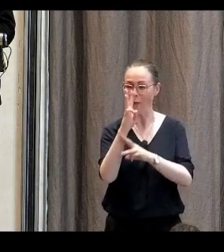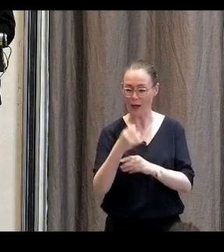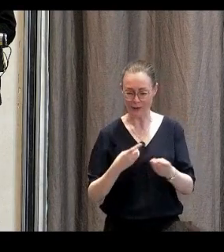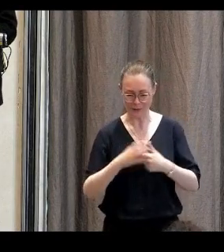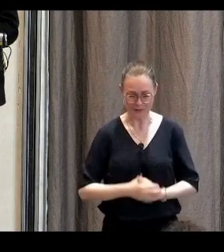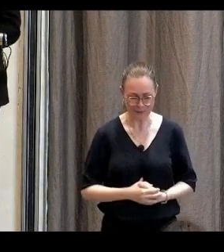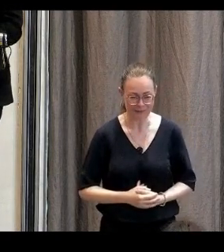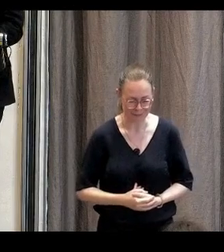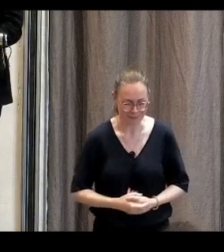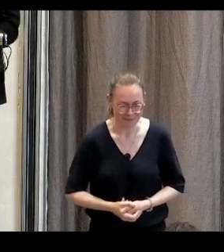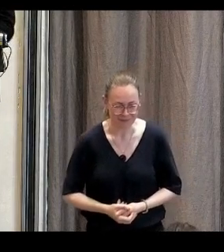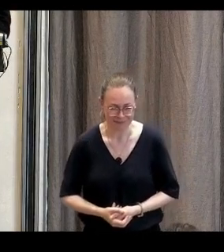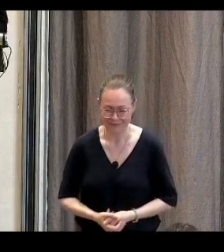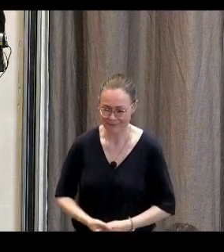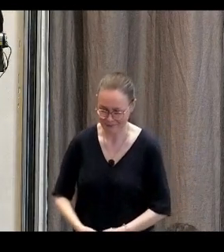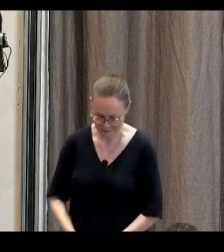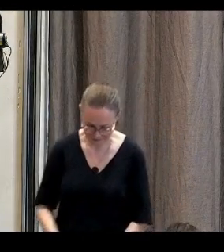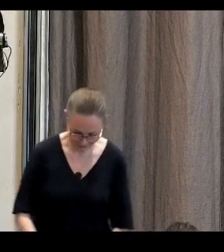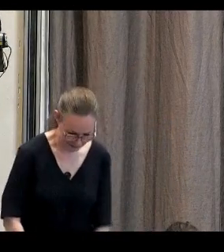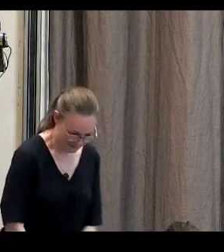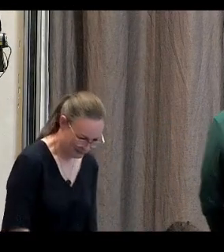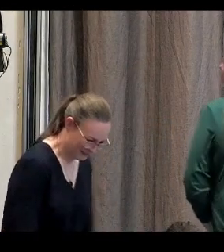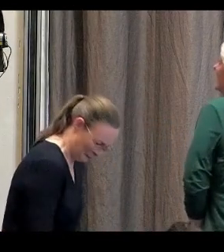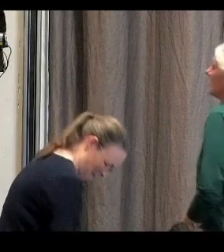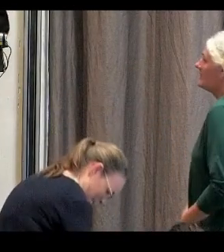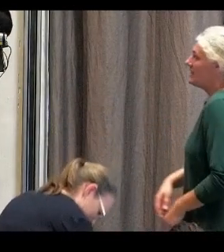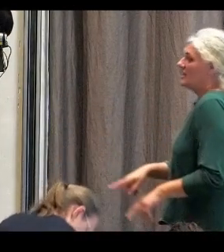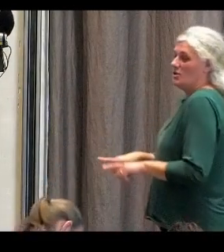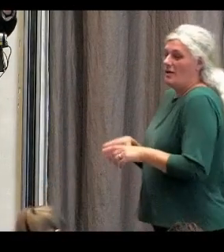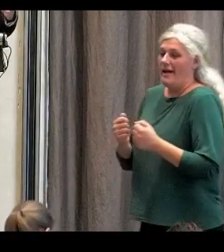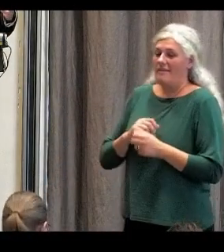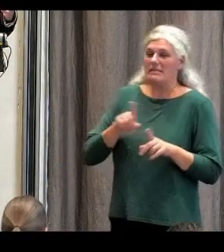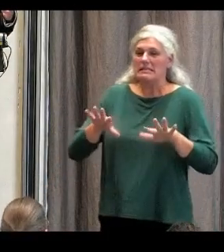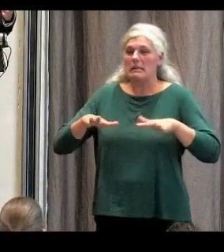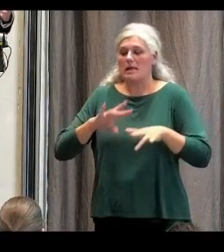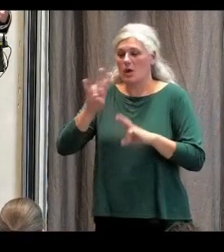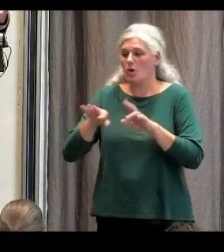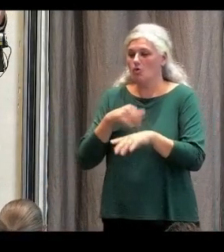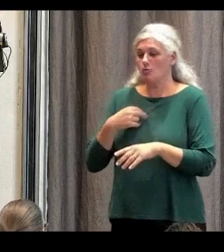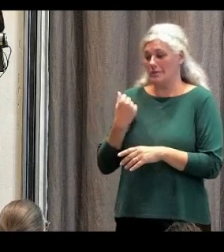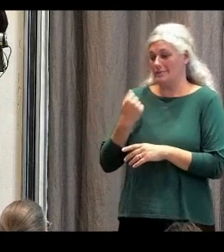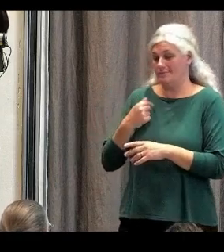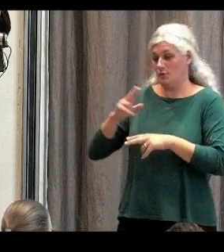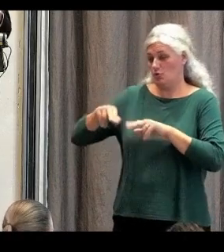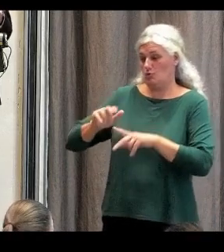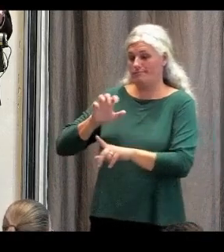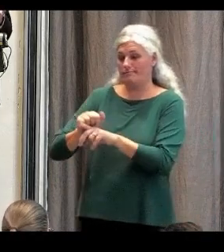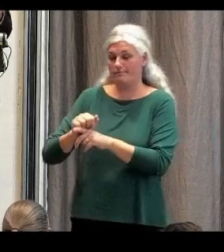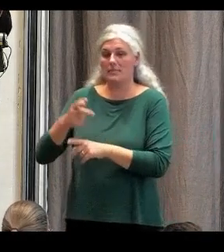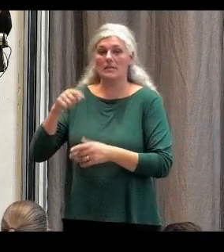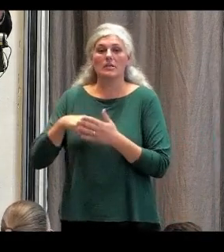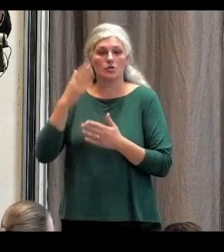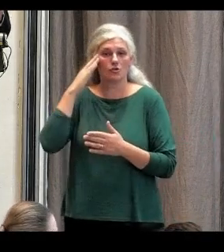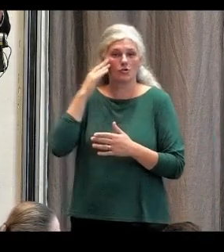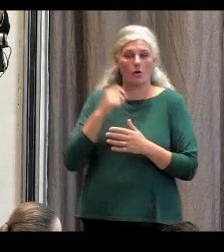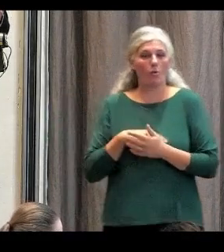that. And we also had a very similar question for people with a newly diagnosed generalized epilepsy. We know that valproate